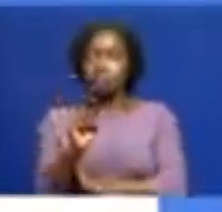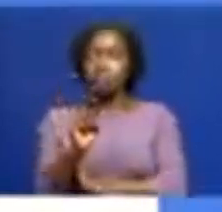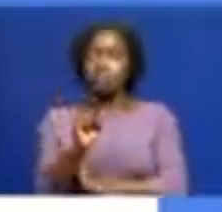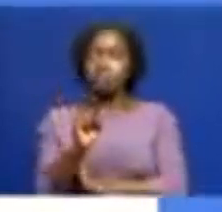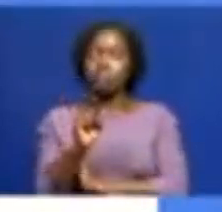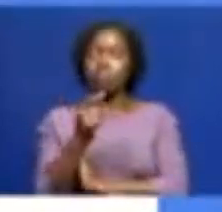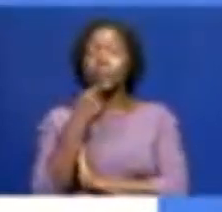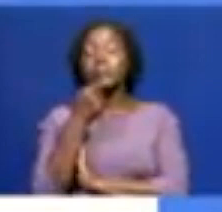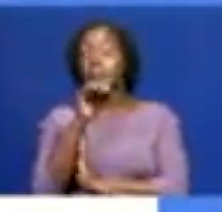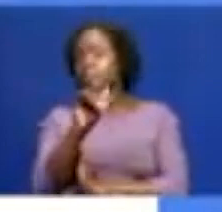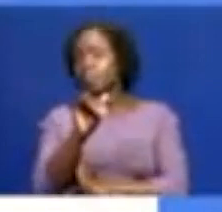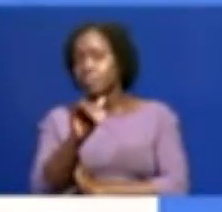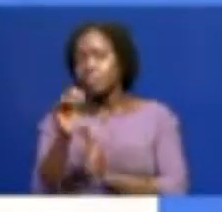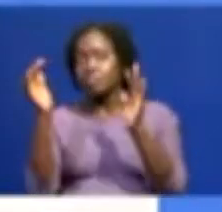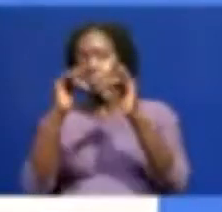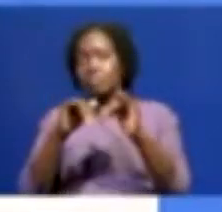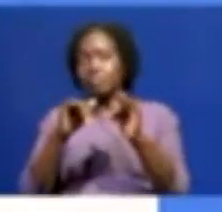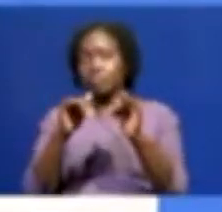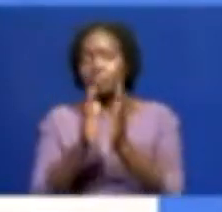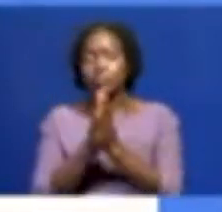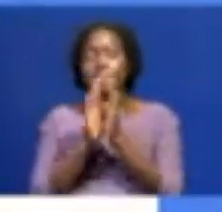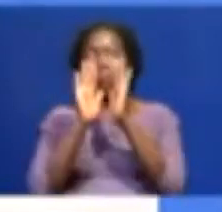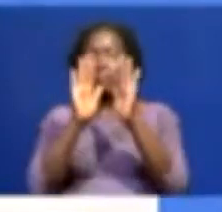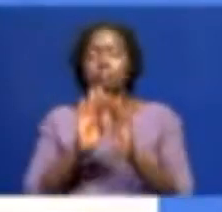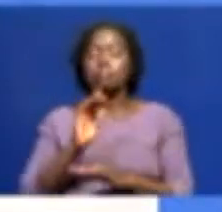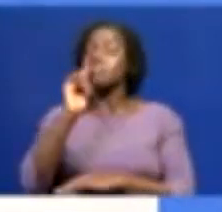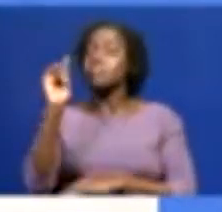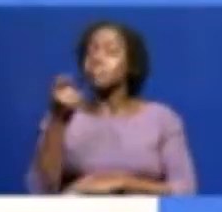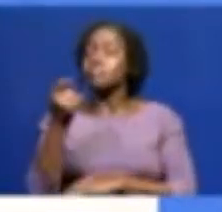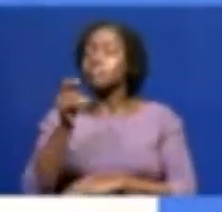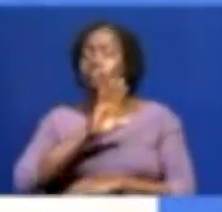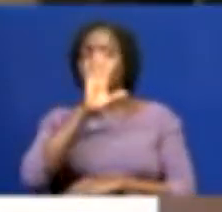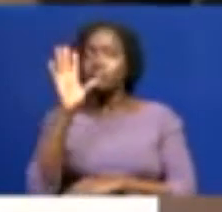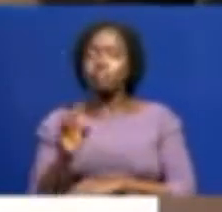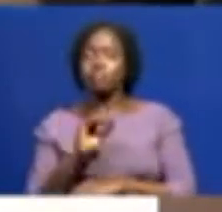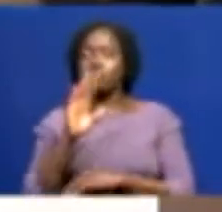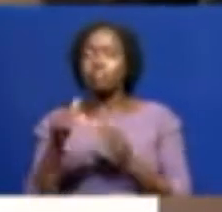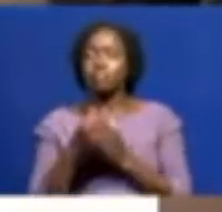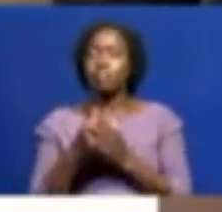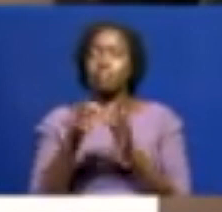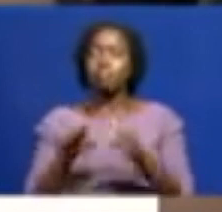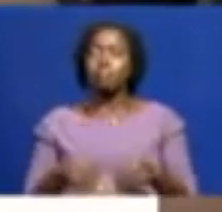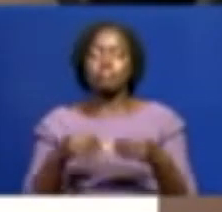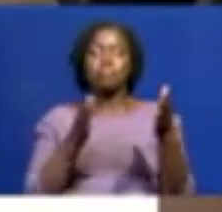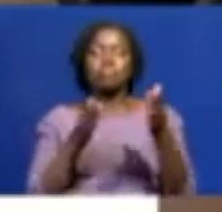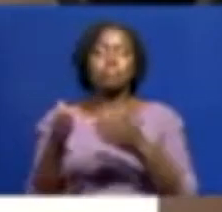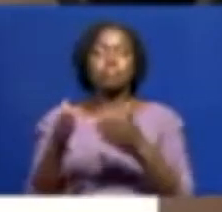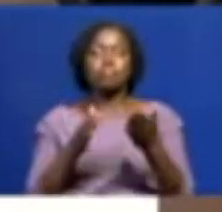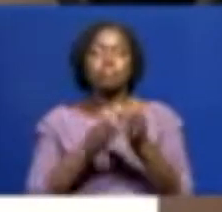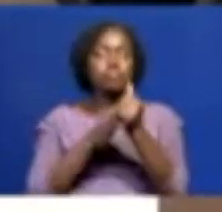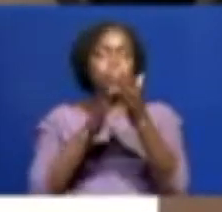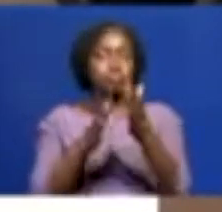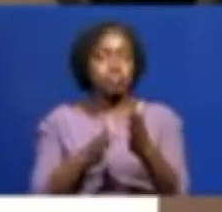Tuya said that the summit will be momentous to Kenya and Africa at large, as it will provide an opportunity for